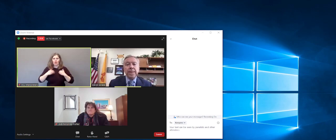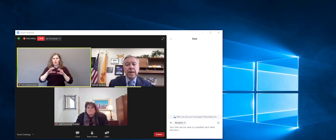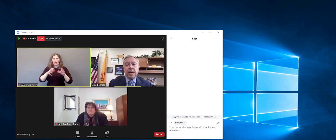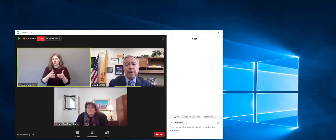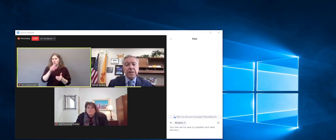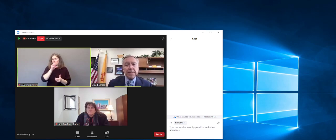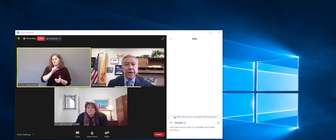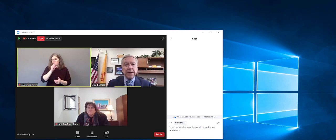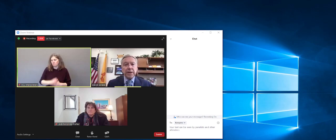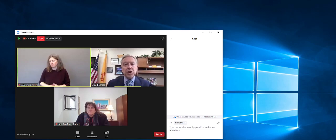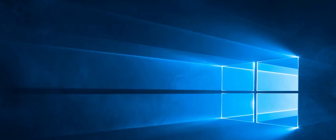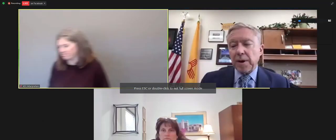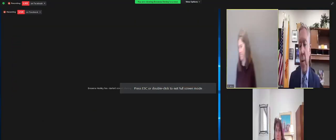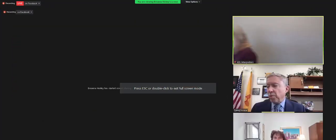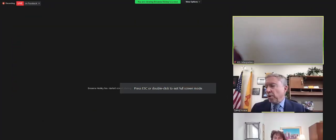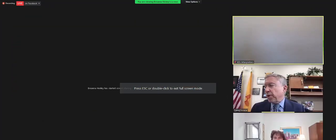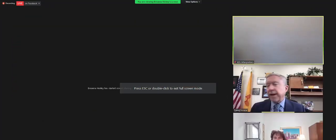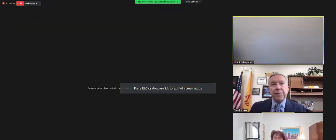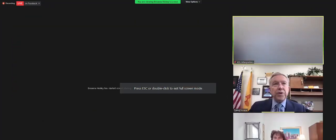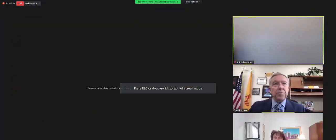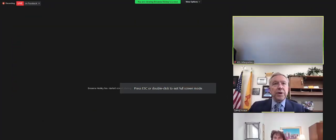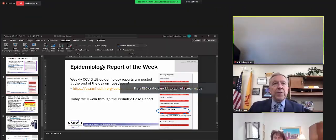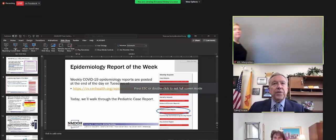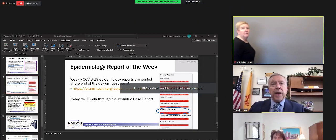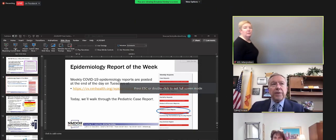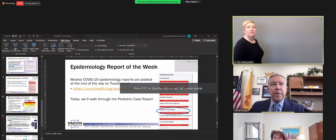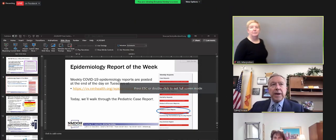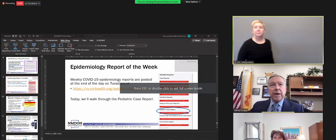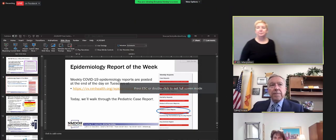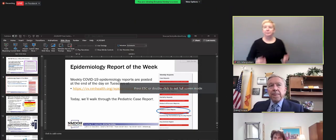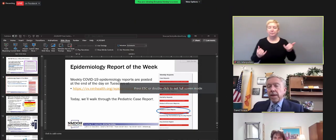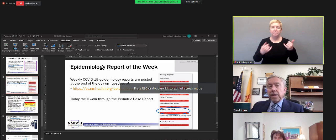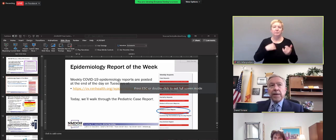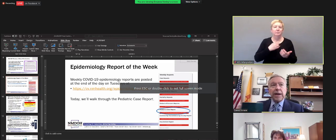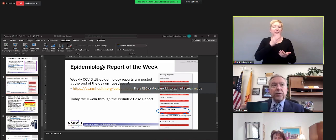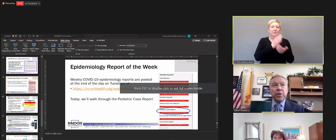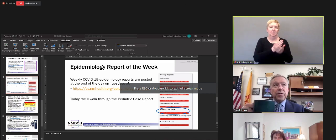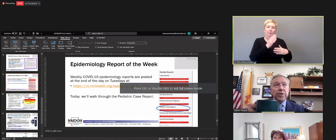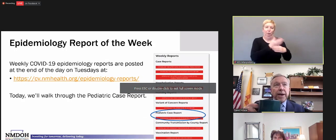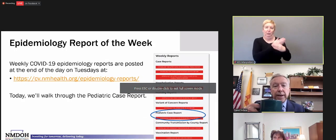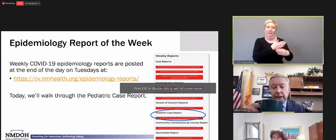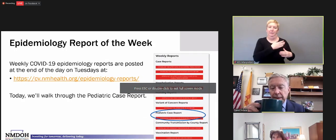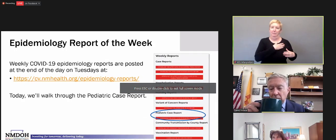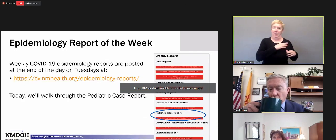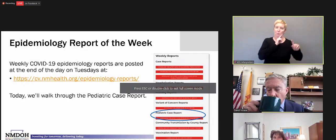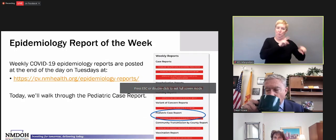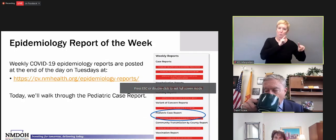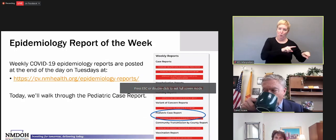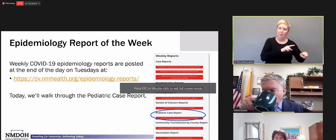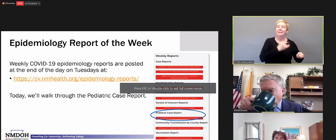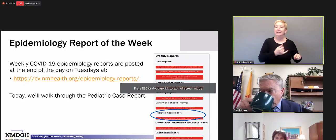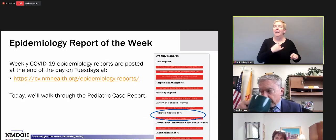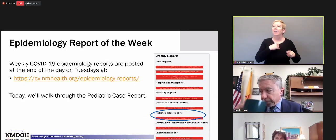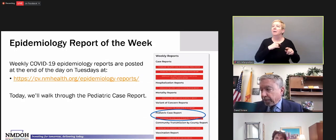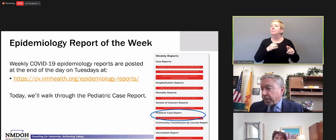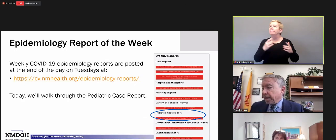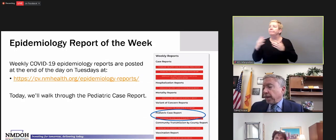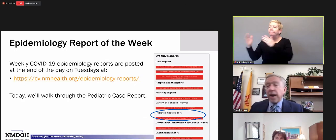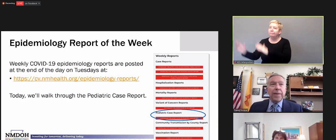So I'm stopping sharing my report. Brianna, if you can bring the slides back up. That is where it's located on the